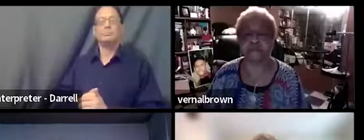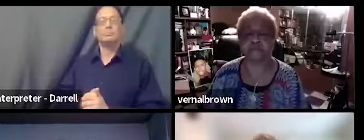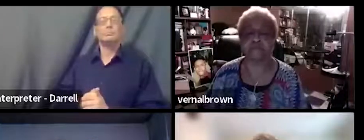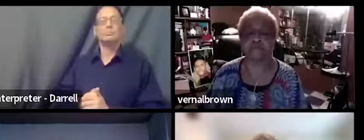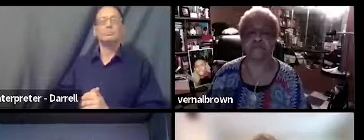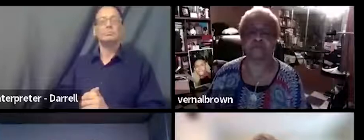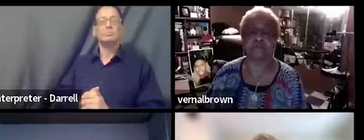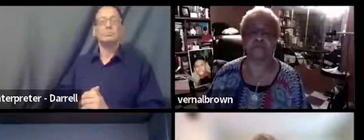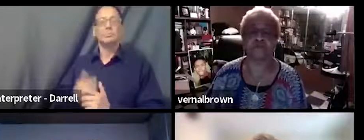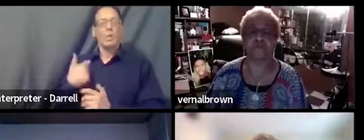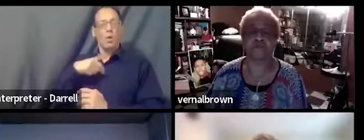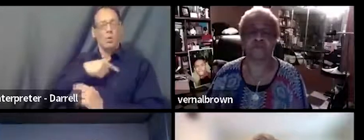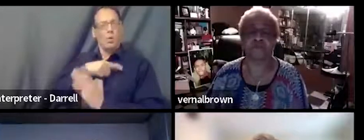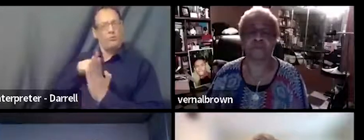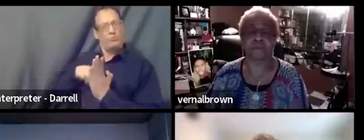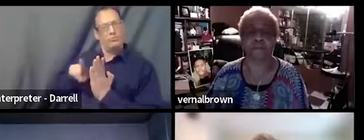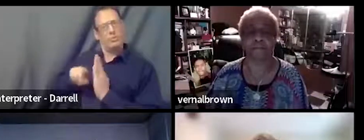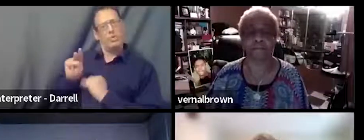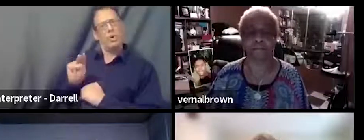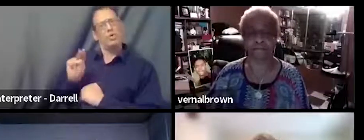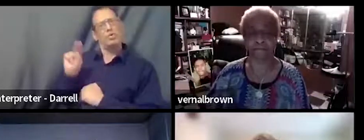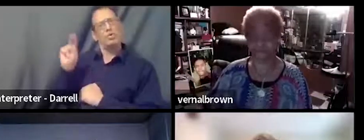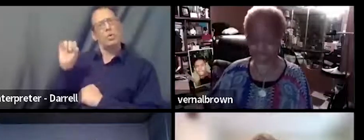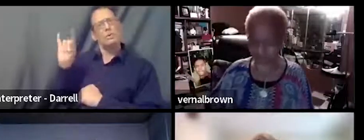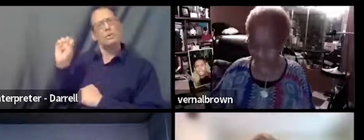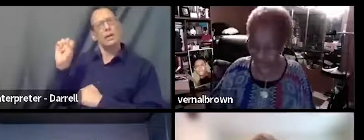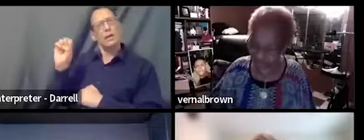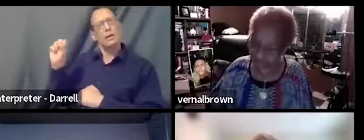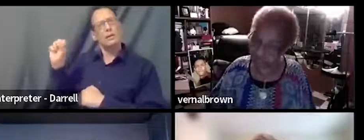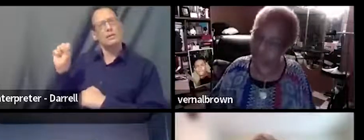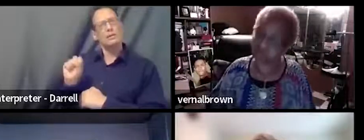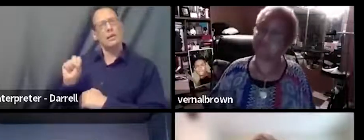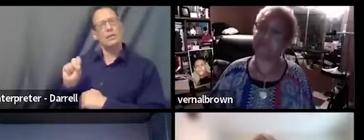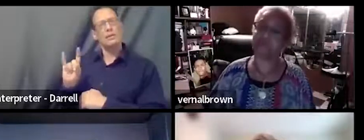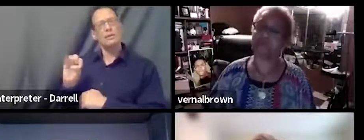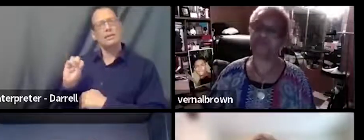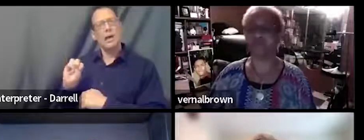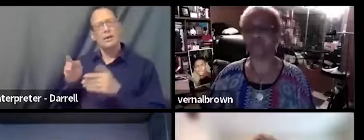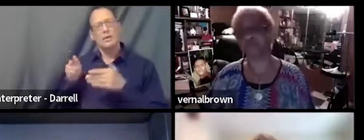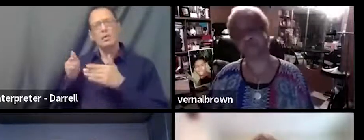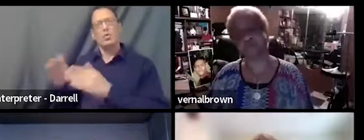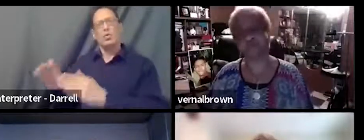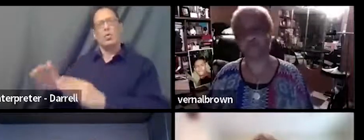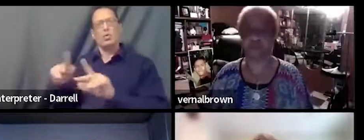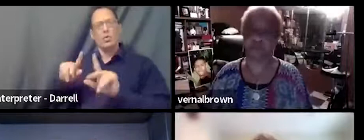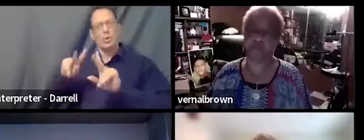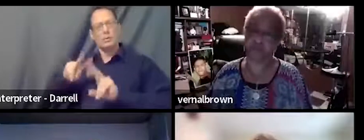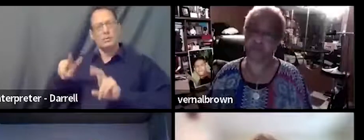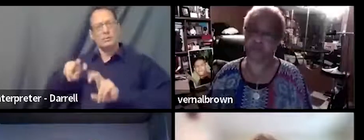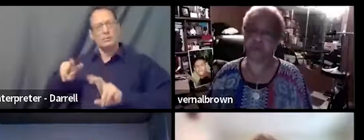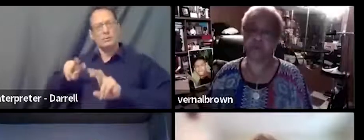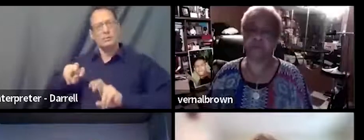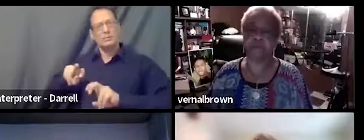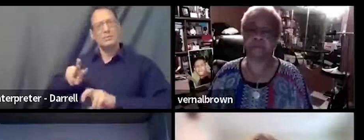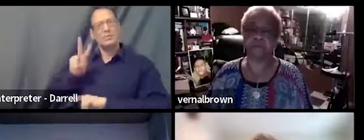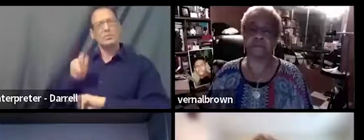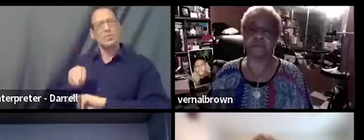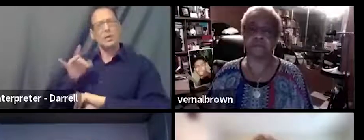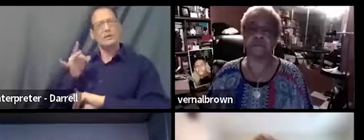looking into north side, south side corridor analysis. As you may recall, there was a 2018